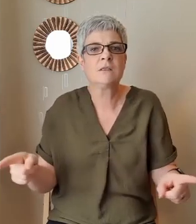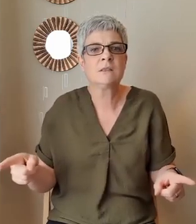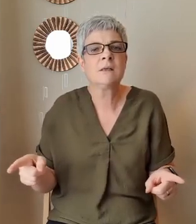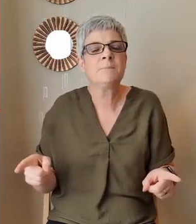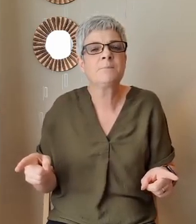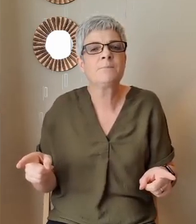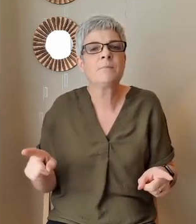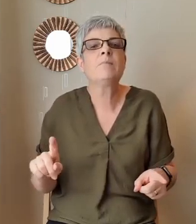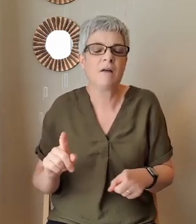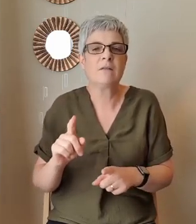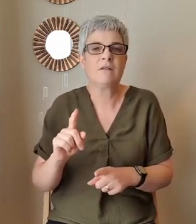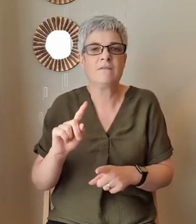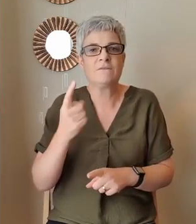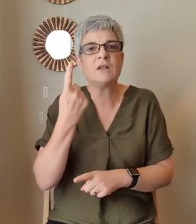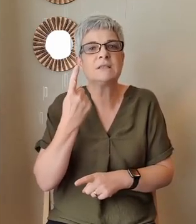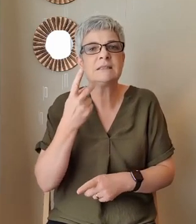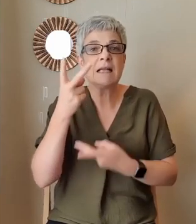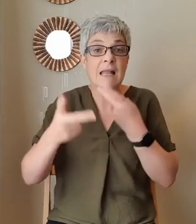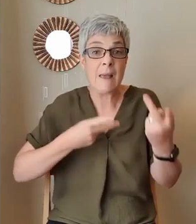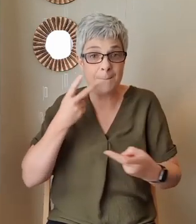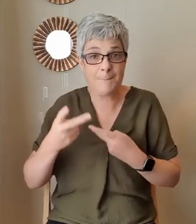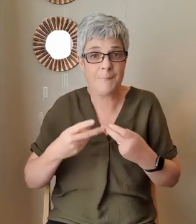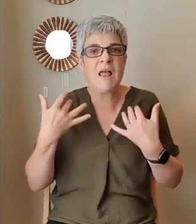firstly, the hymn, Amazing Grace.